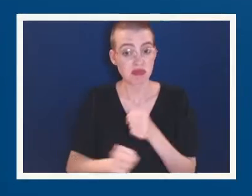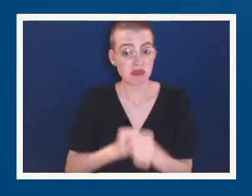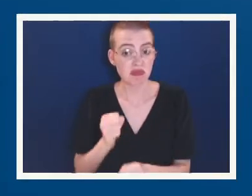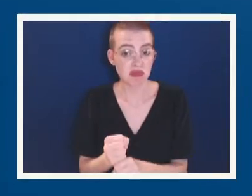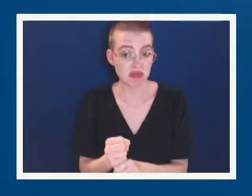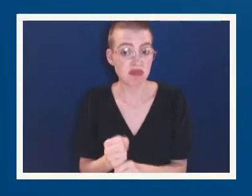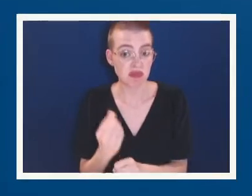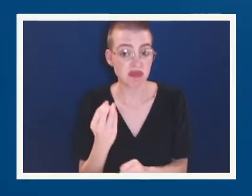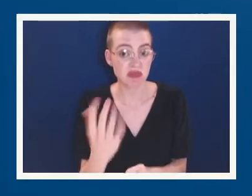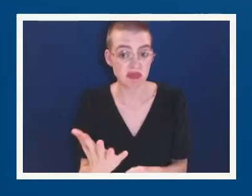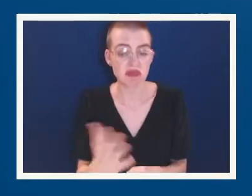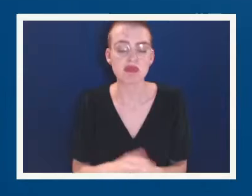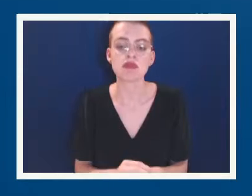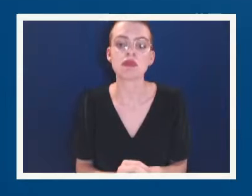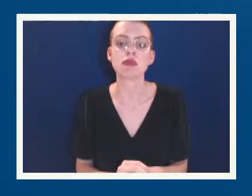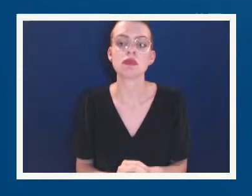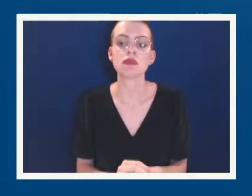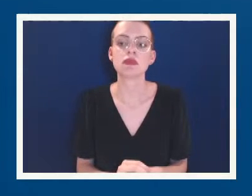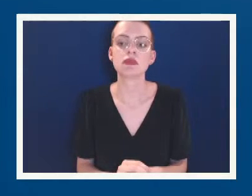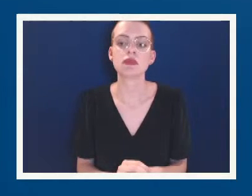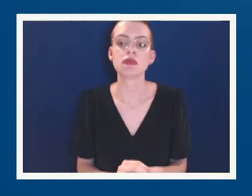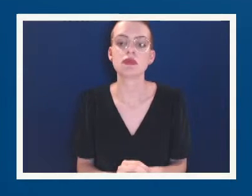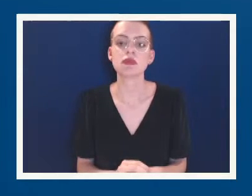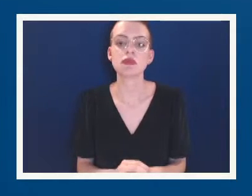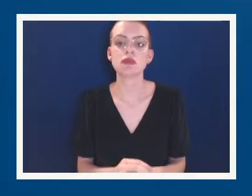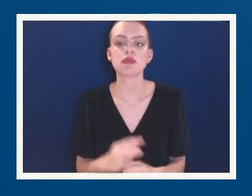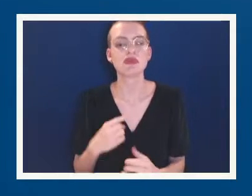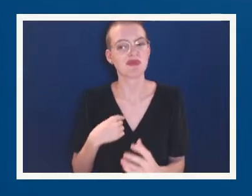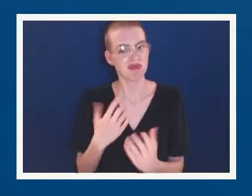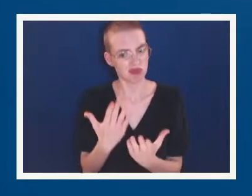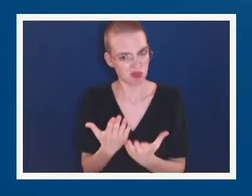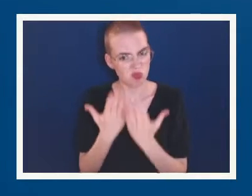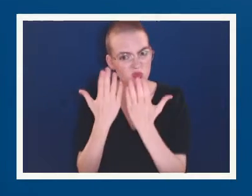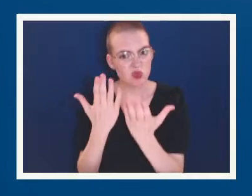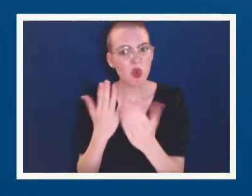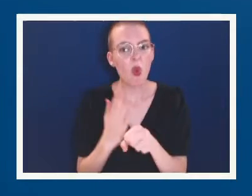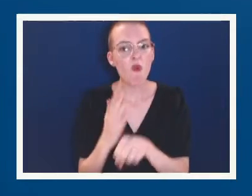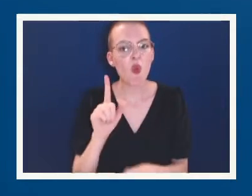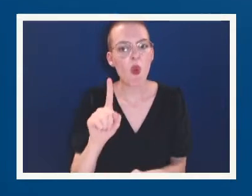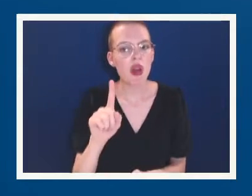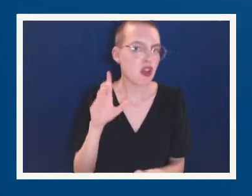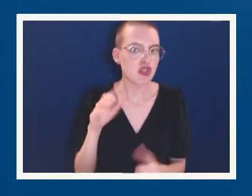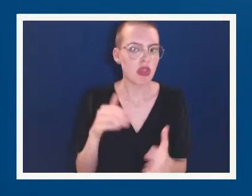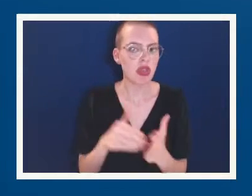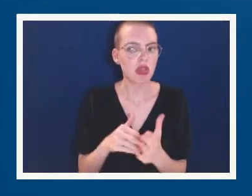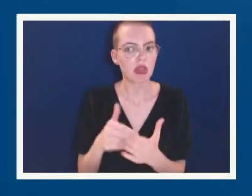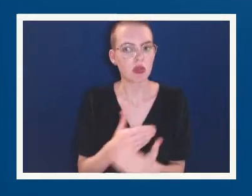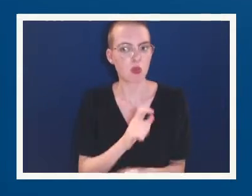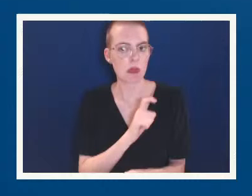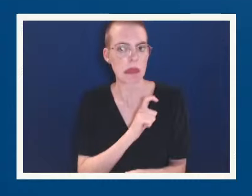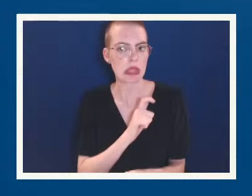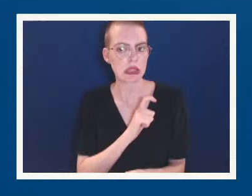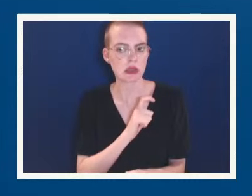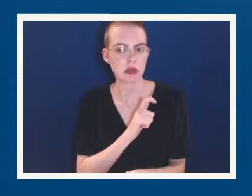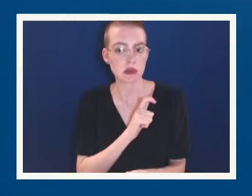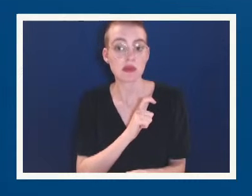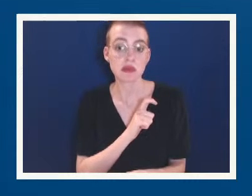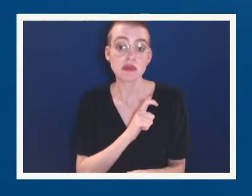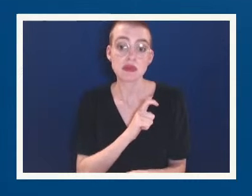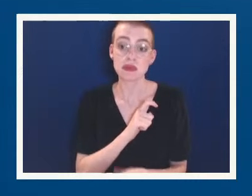I proposed over 100,000 new police officers. But here's the deal. Public safety is why John got into public service in the first